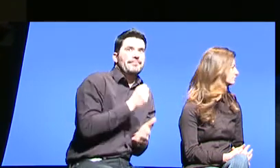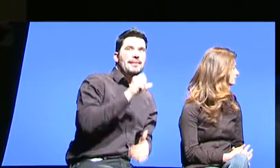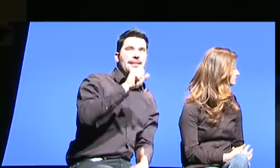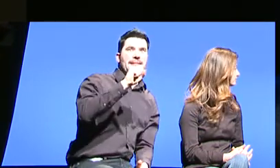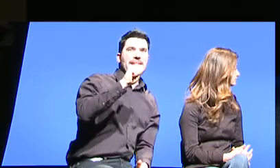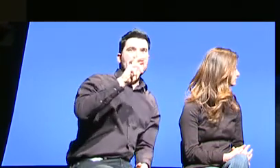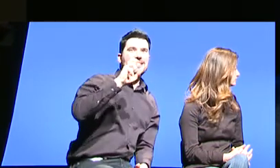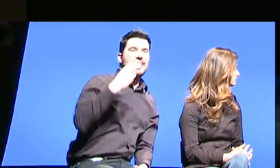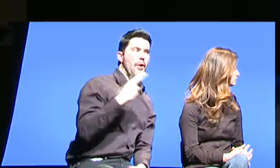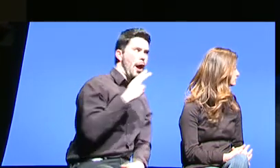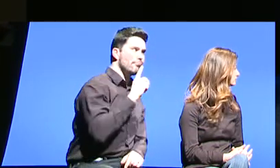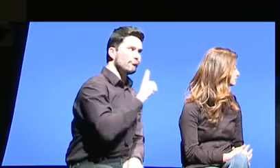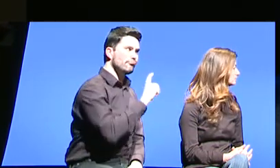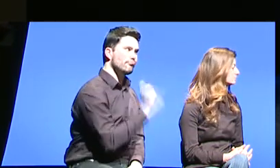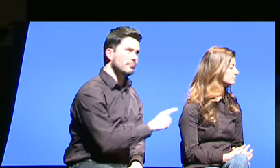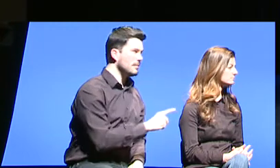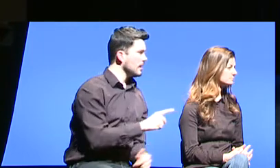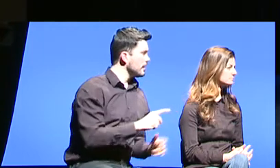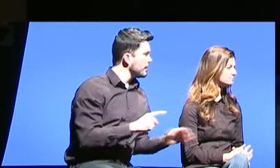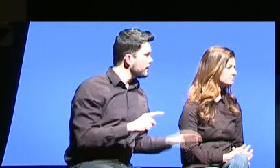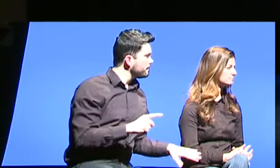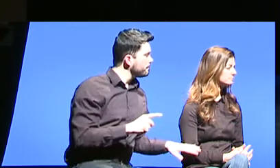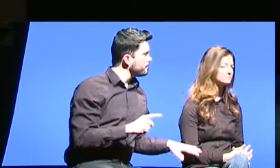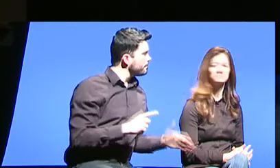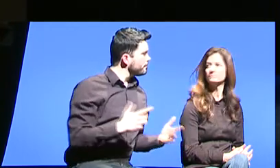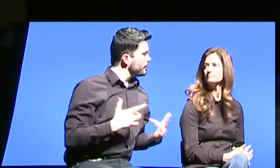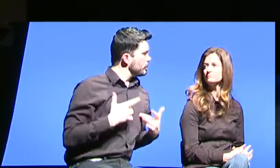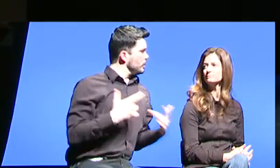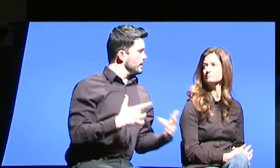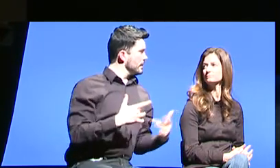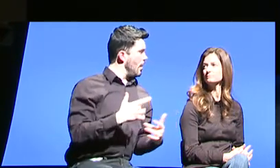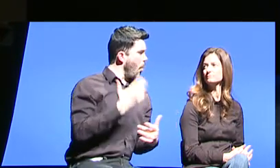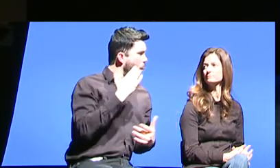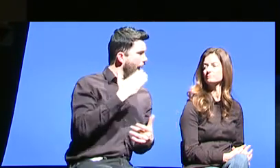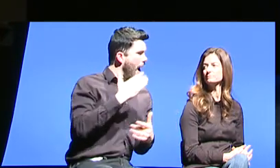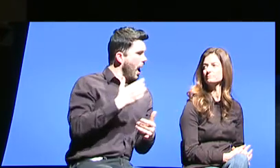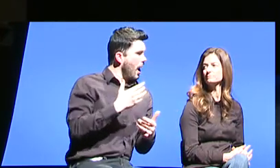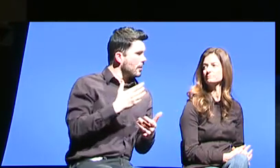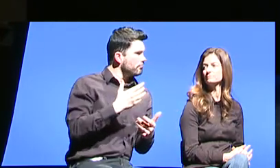you, what was the impulse for this production?